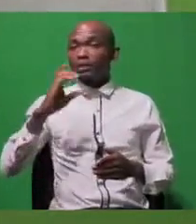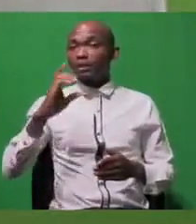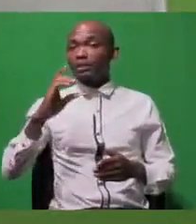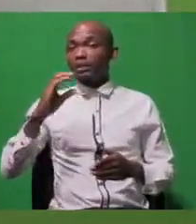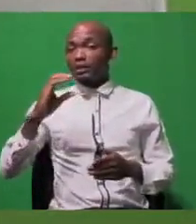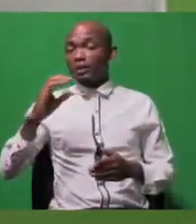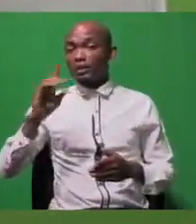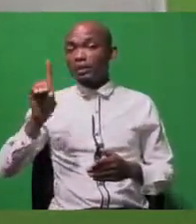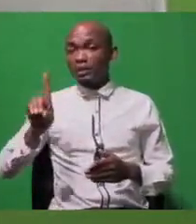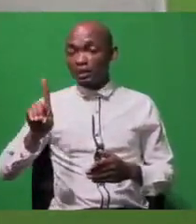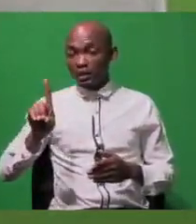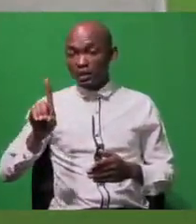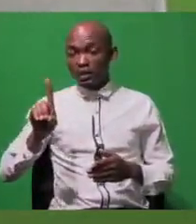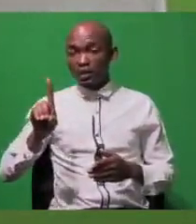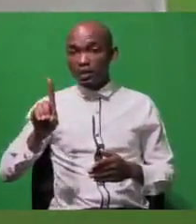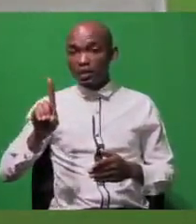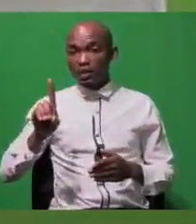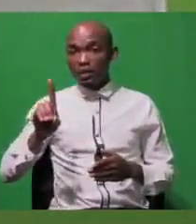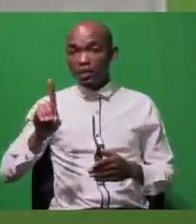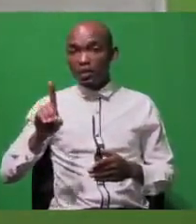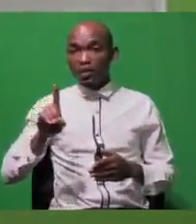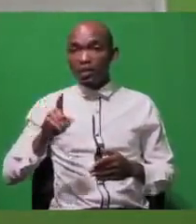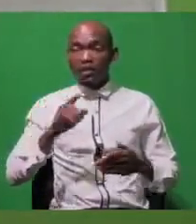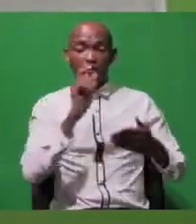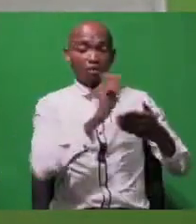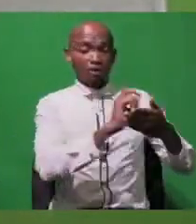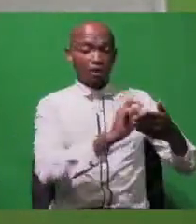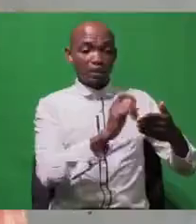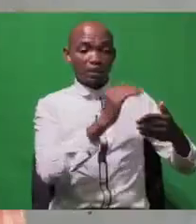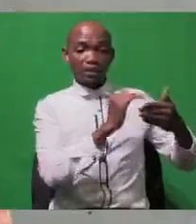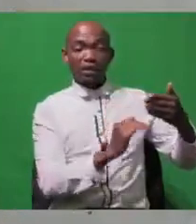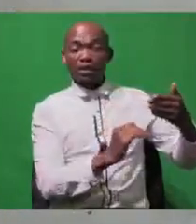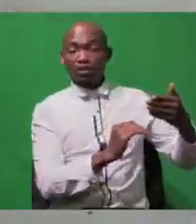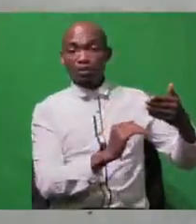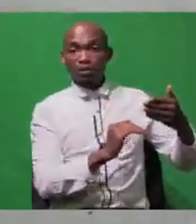CD and then should be brought down.